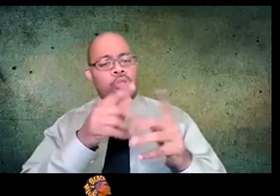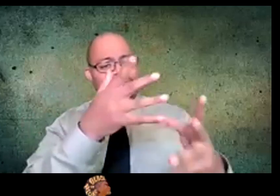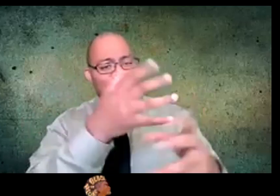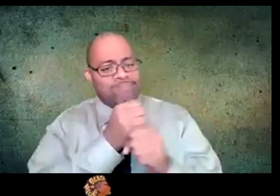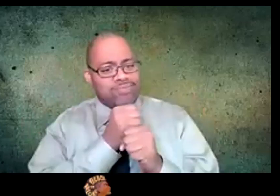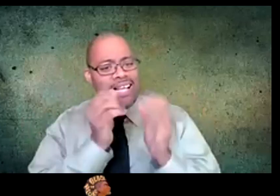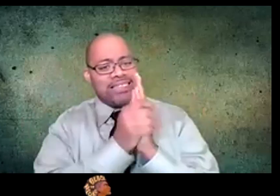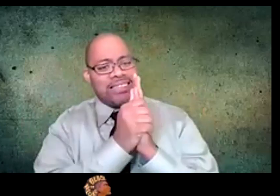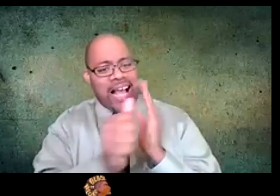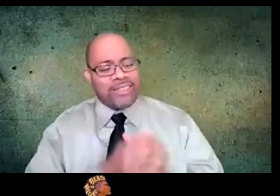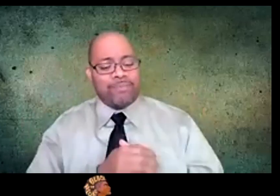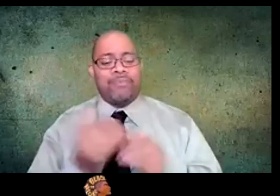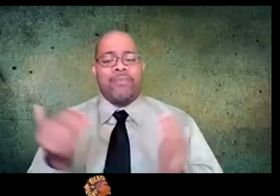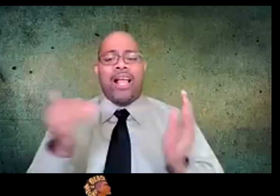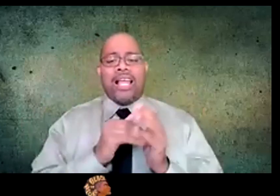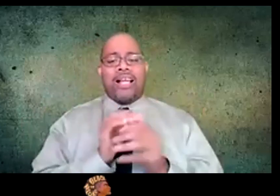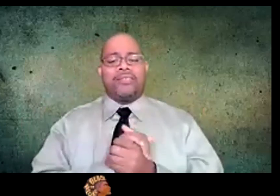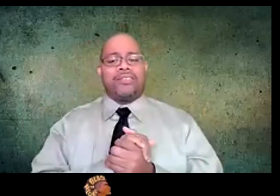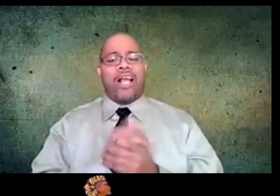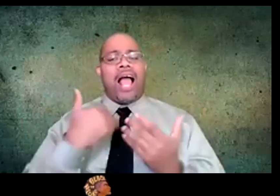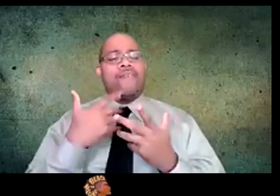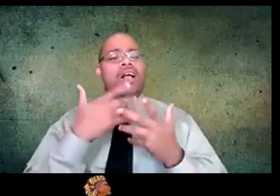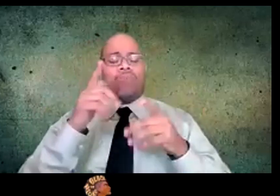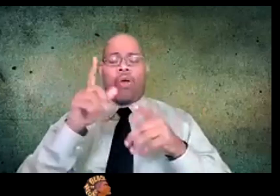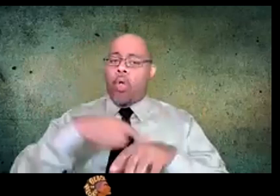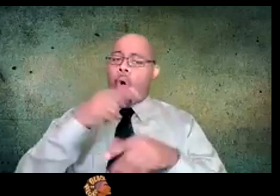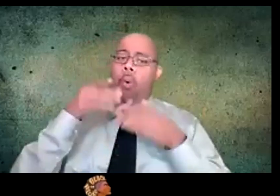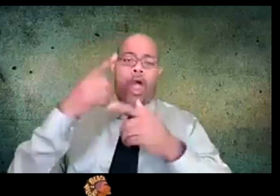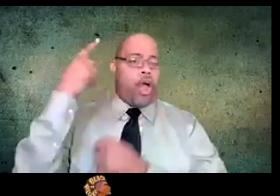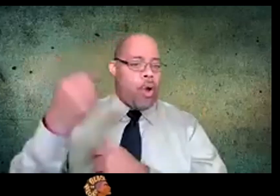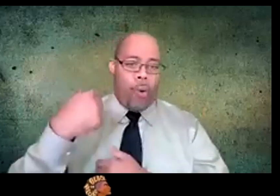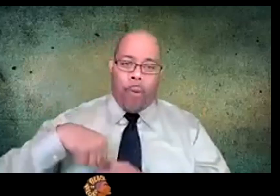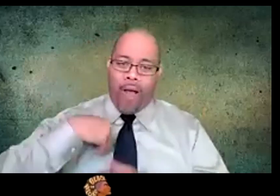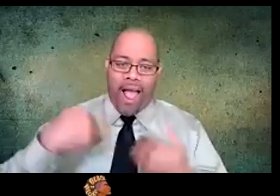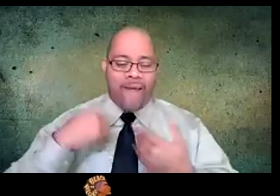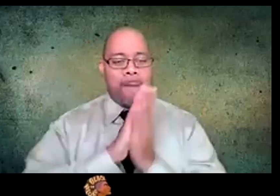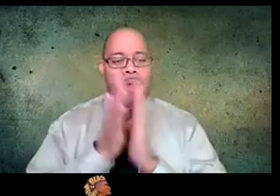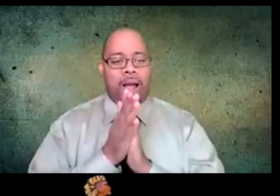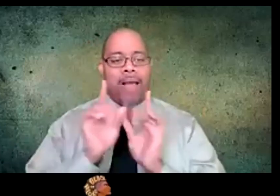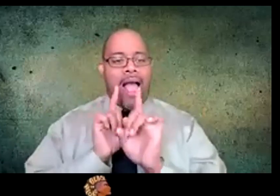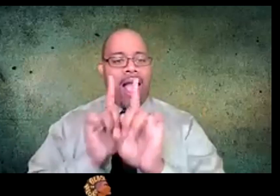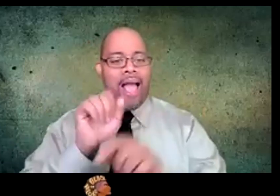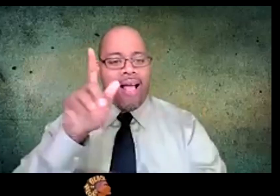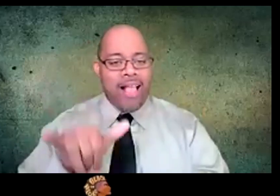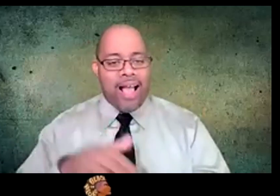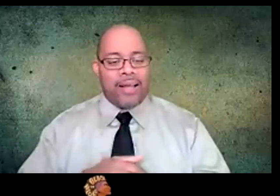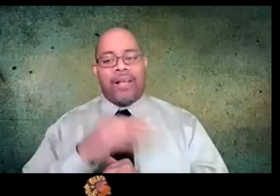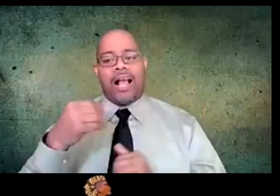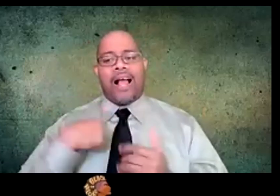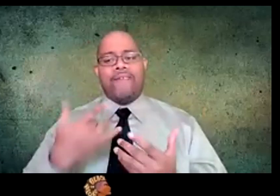well, again, I feel like we have a long way to go in becoming an ally. And I feel like, you